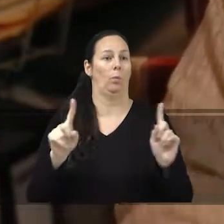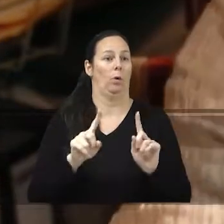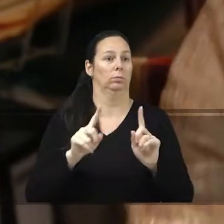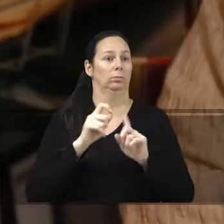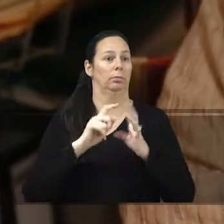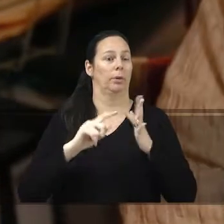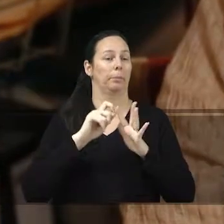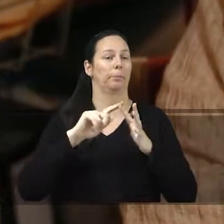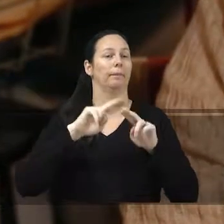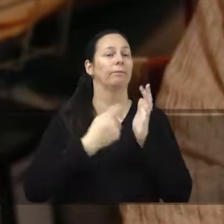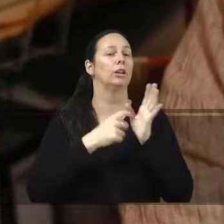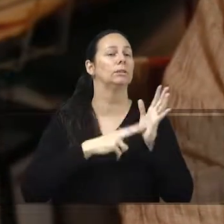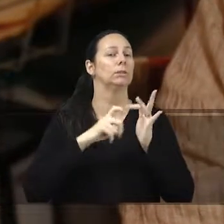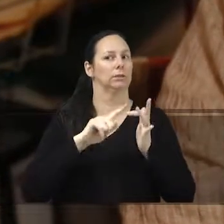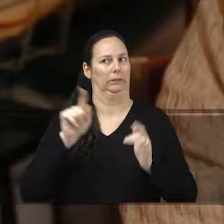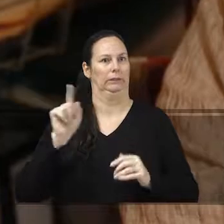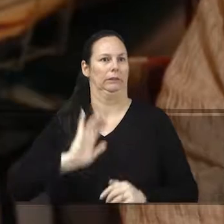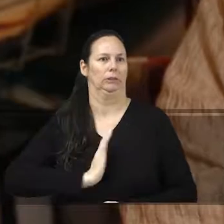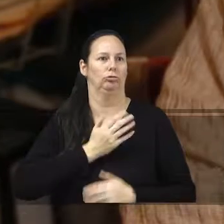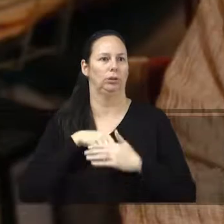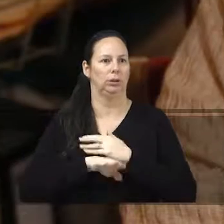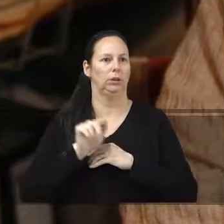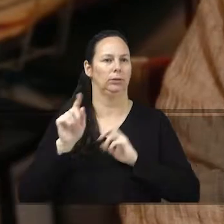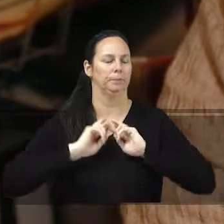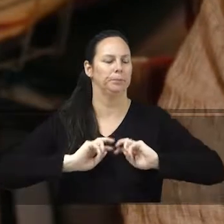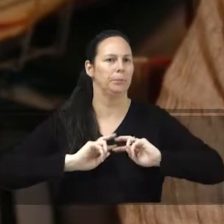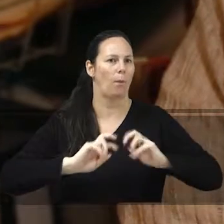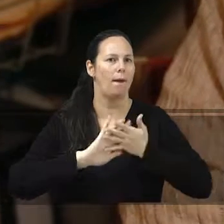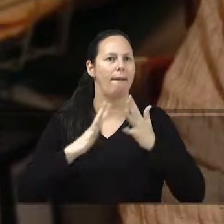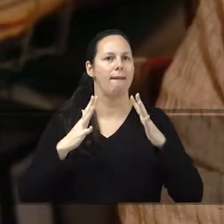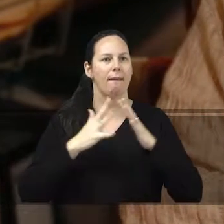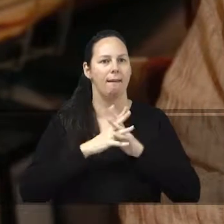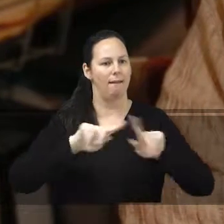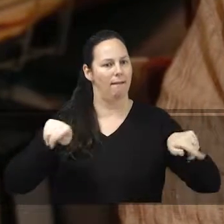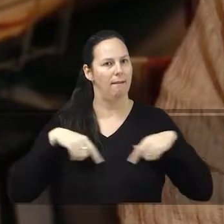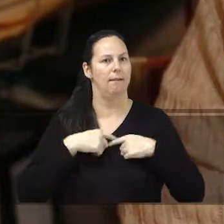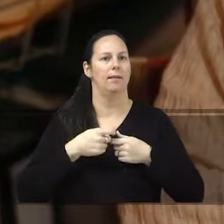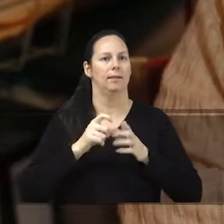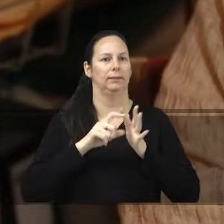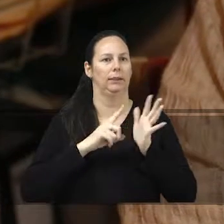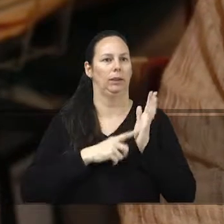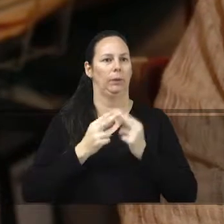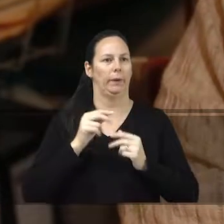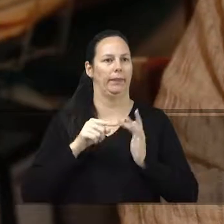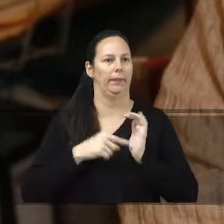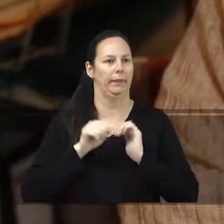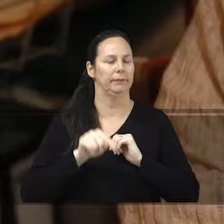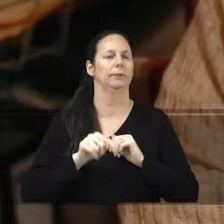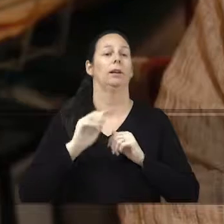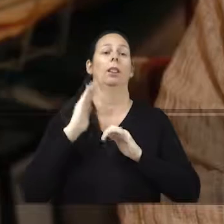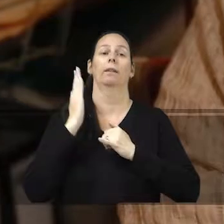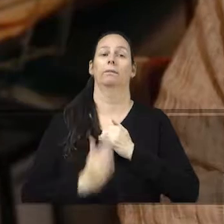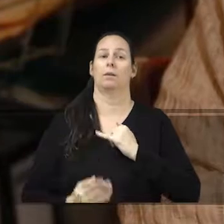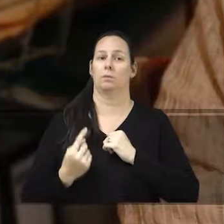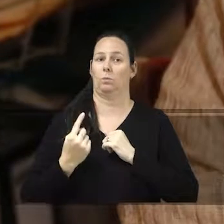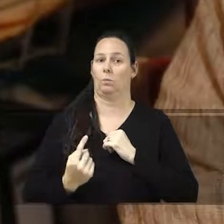that. The final one, and probably as controversial as any, that came up